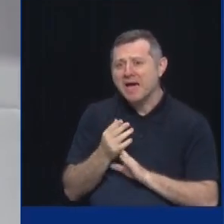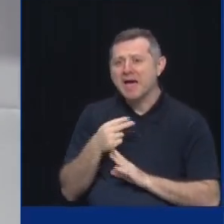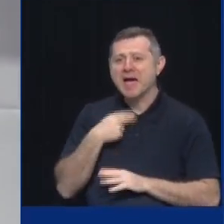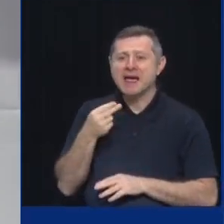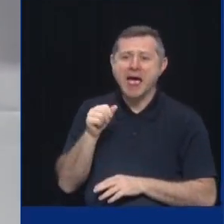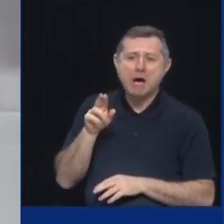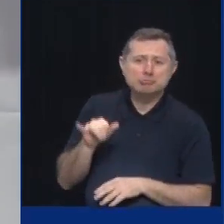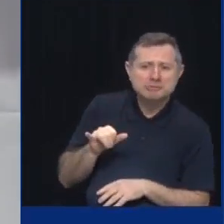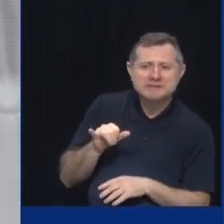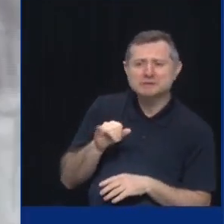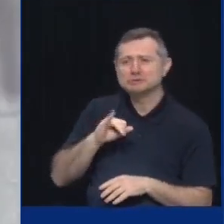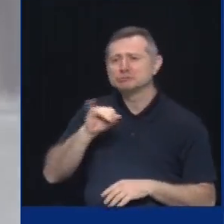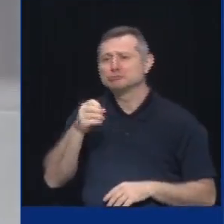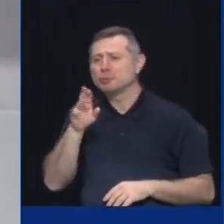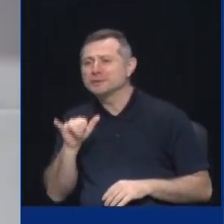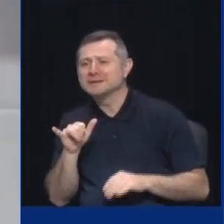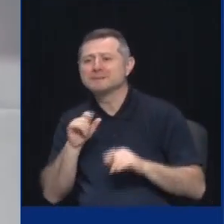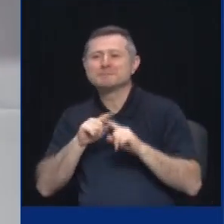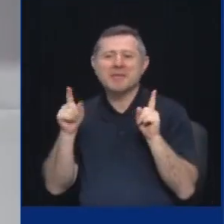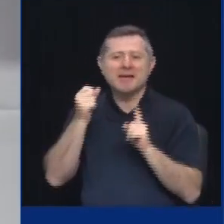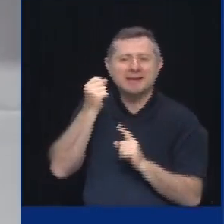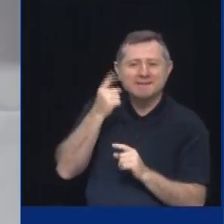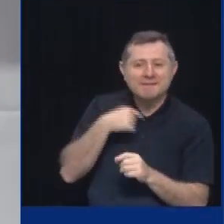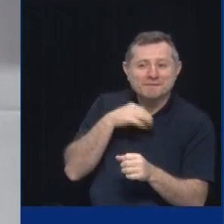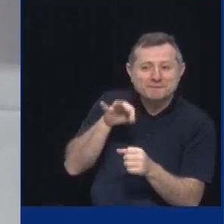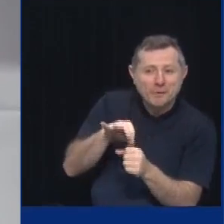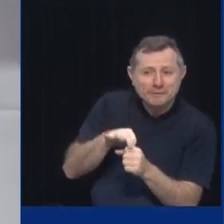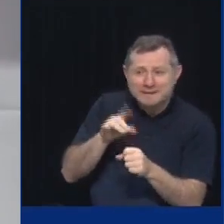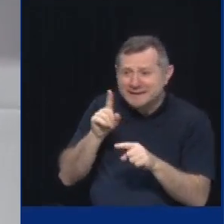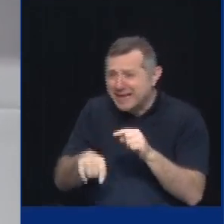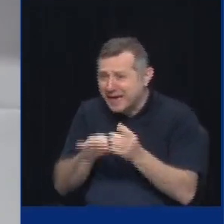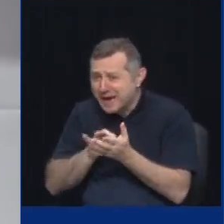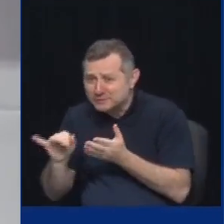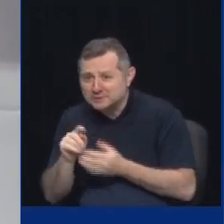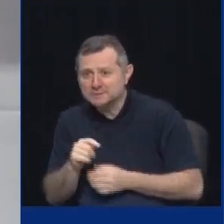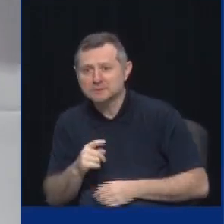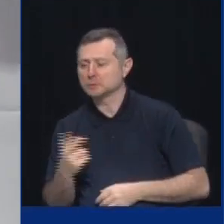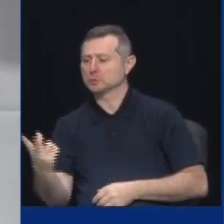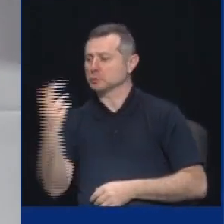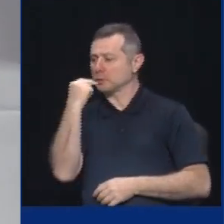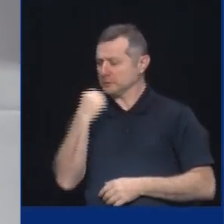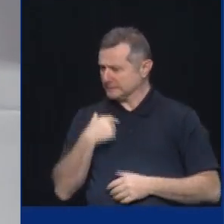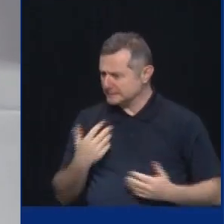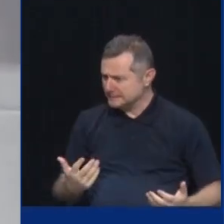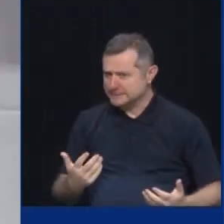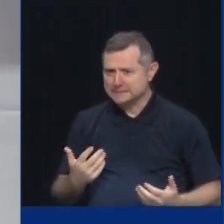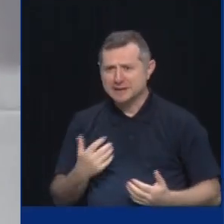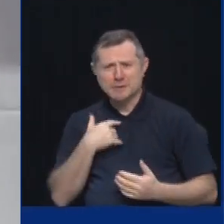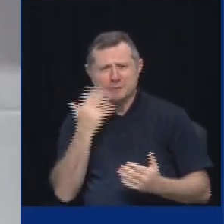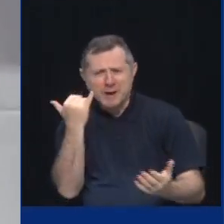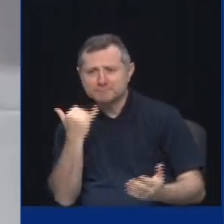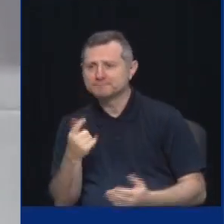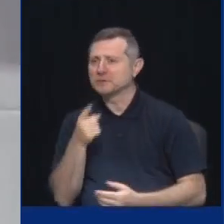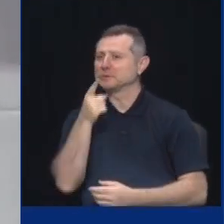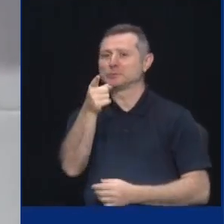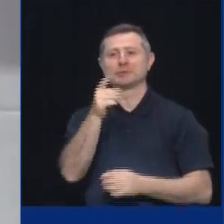don't have to count my vote? I'm just an honorary juror. She said, no. I said, why? She said, because you have